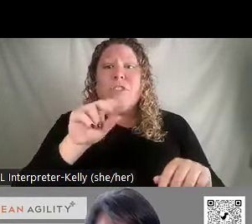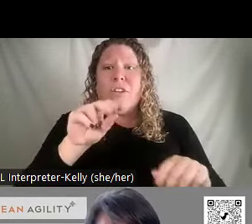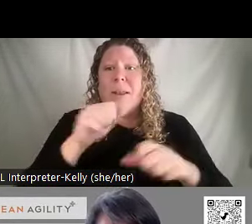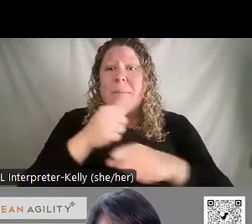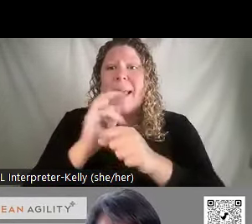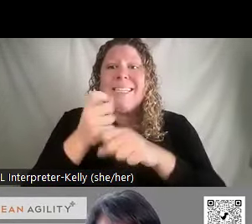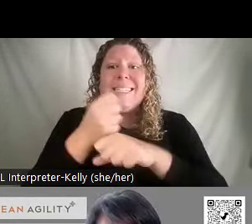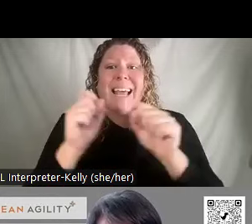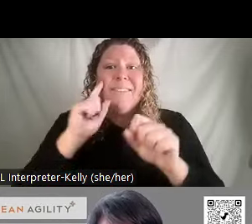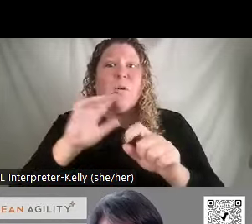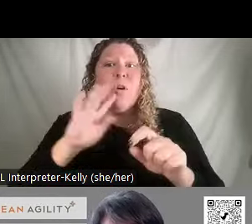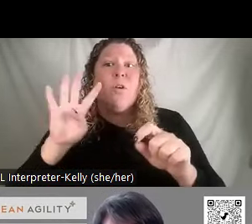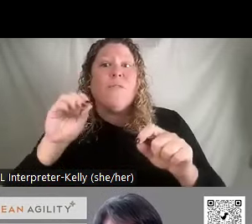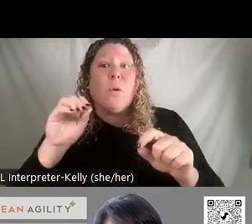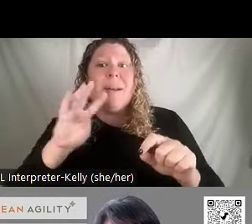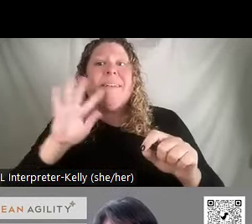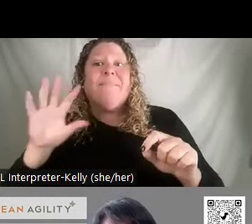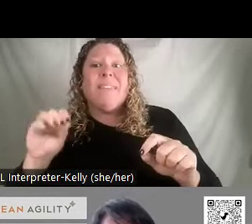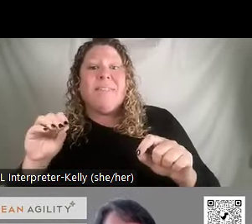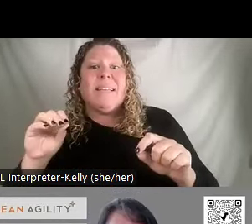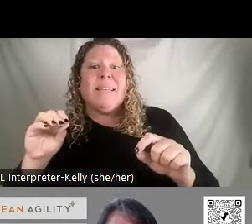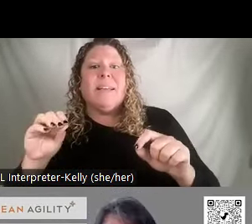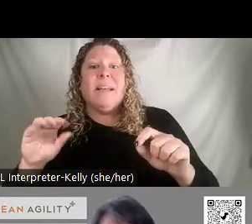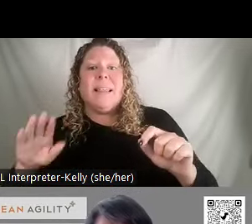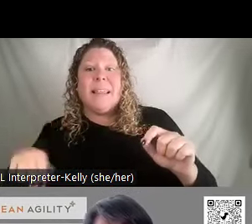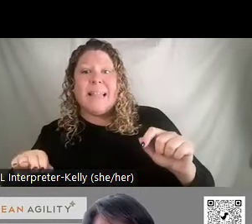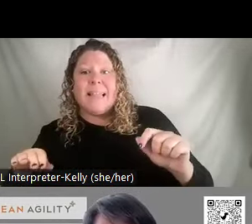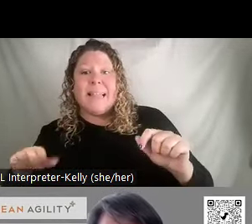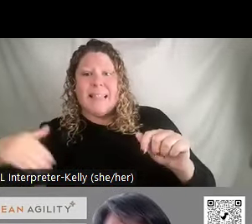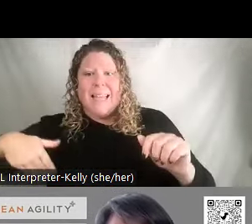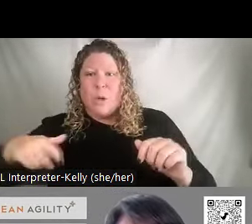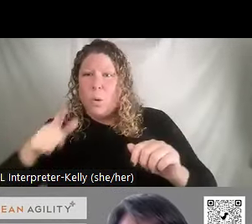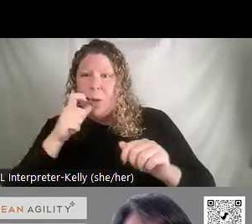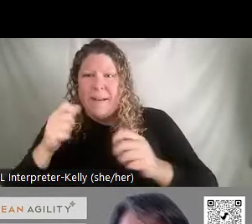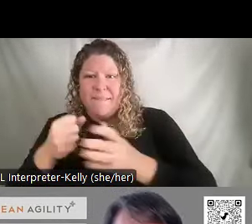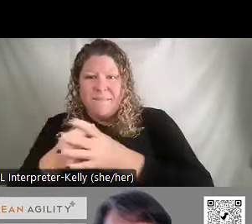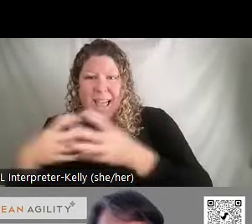and 50-somethings. And the laggards, when you get to the end here, what's the fastest